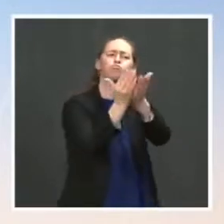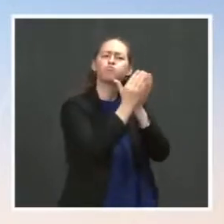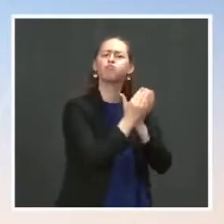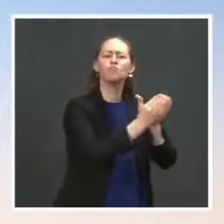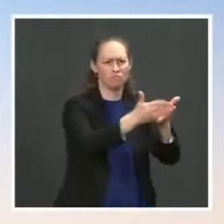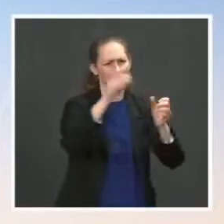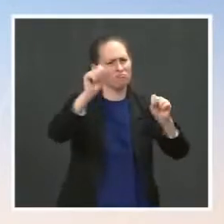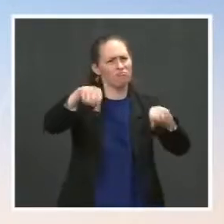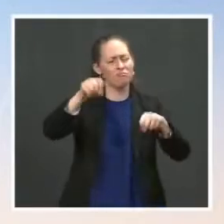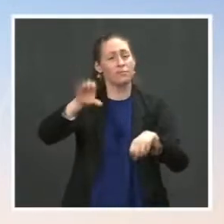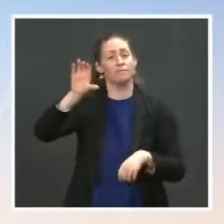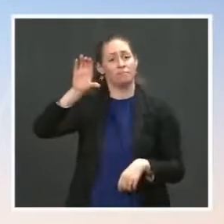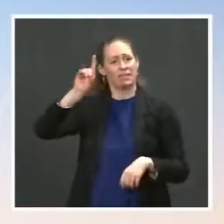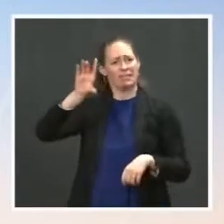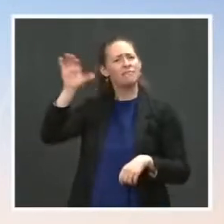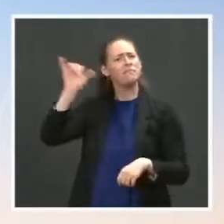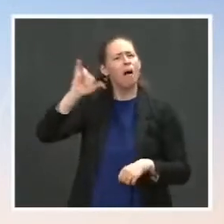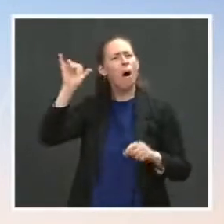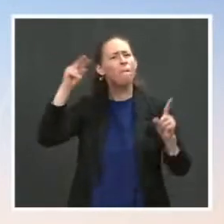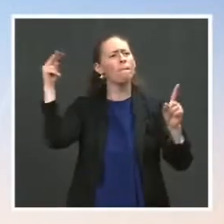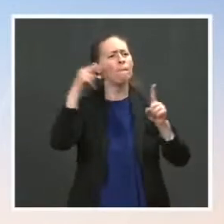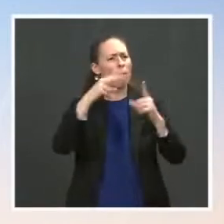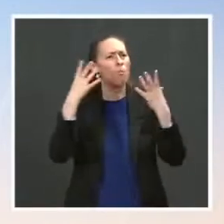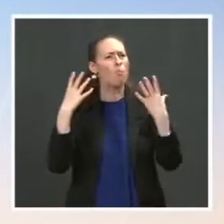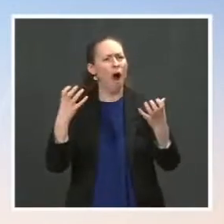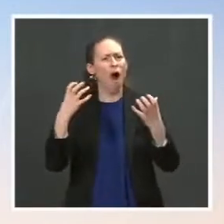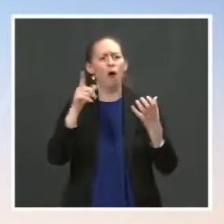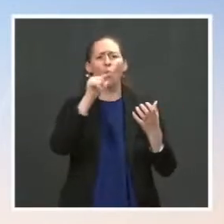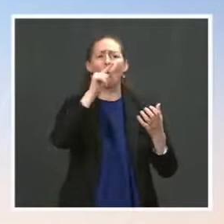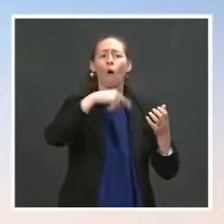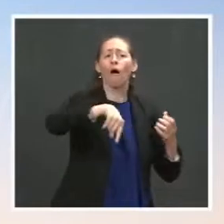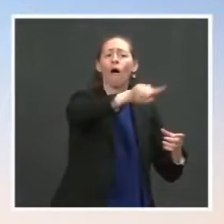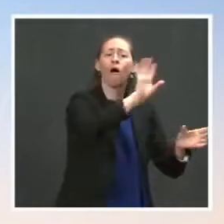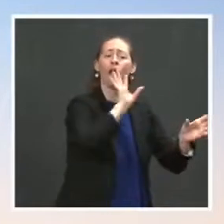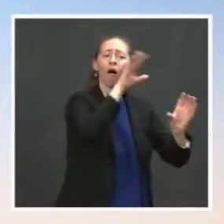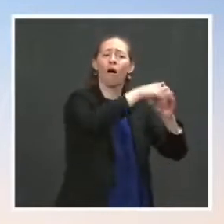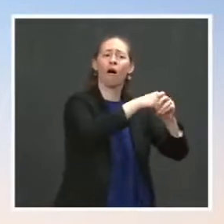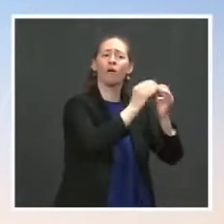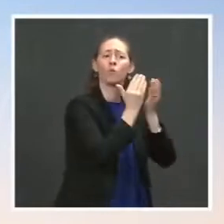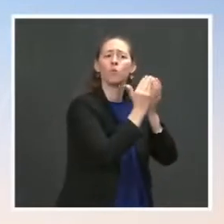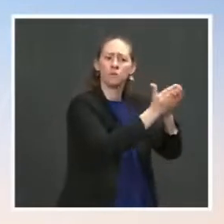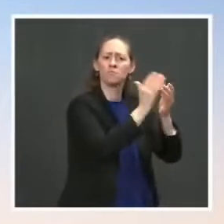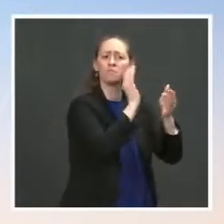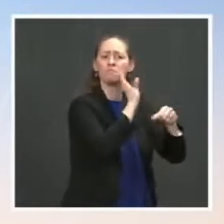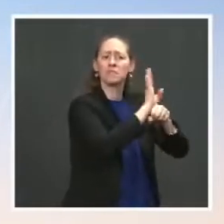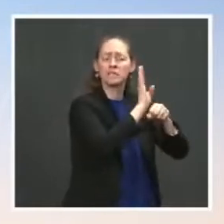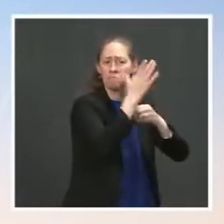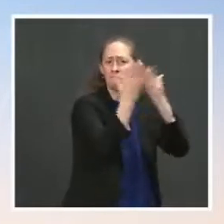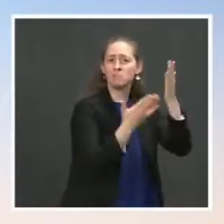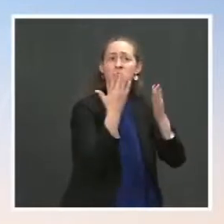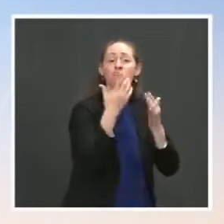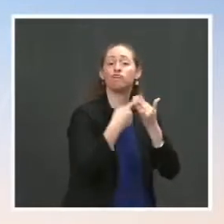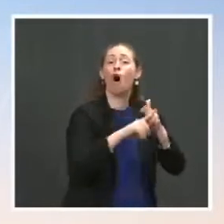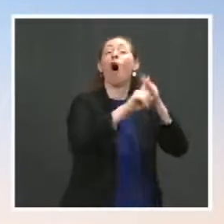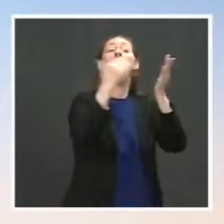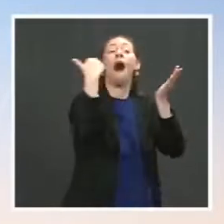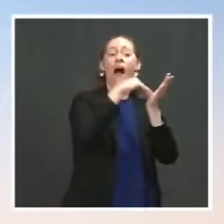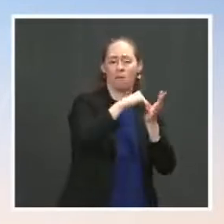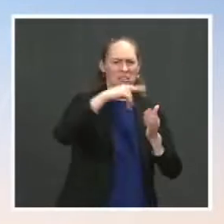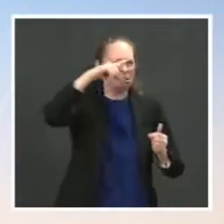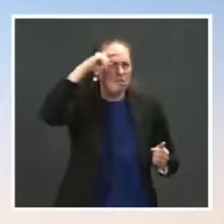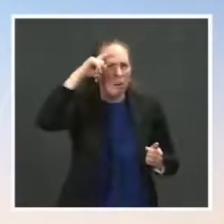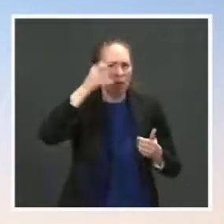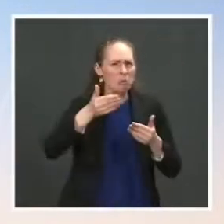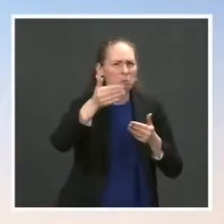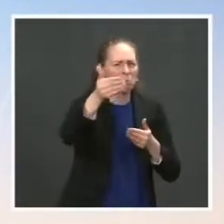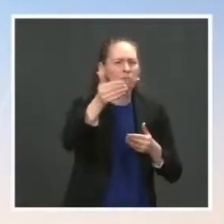that a lot of these operators will be in a position to be sailing by midsummer. And laying out these specific kind of gates that they need